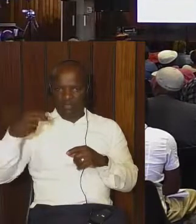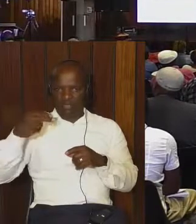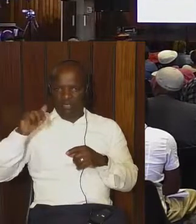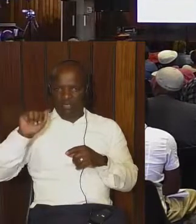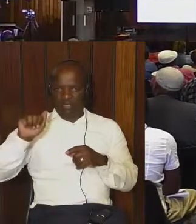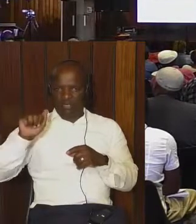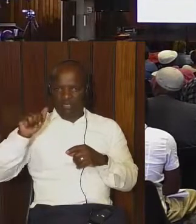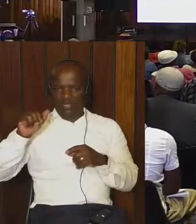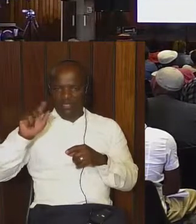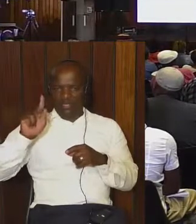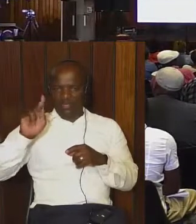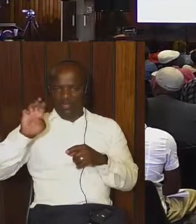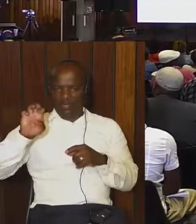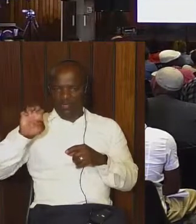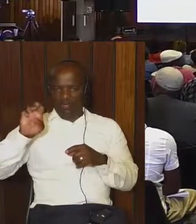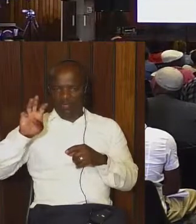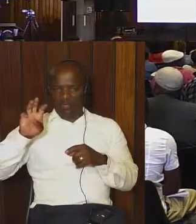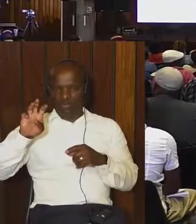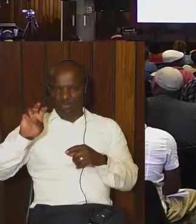try to